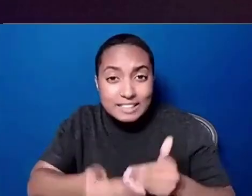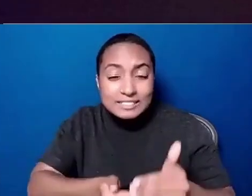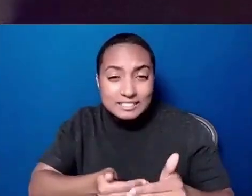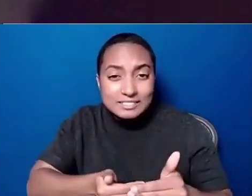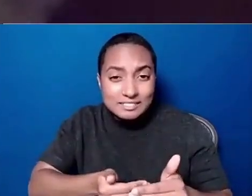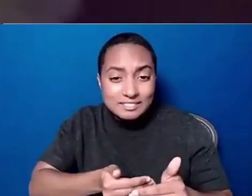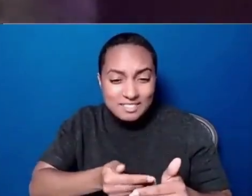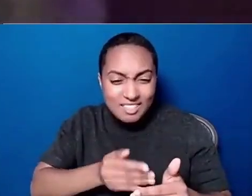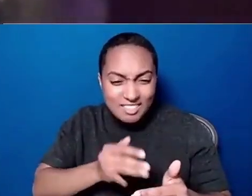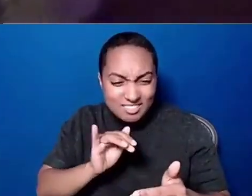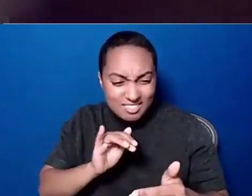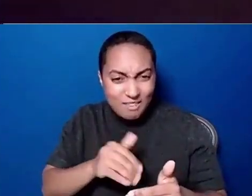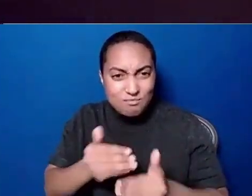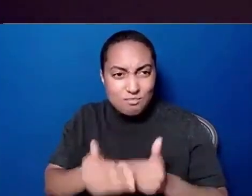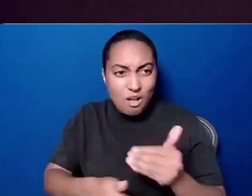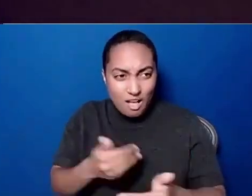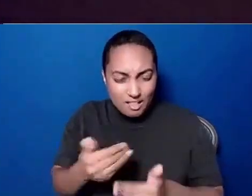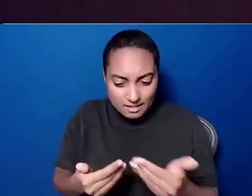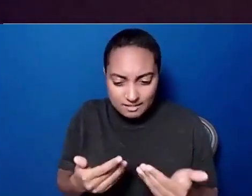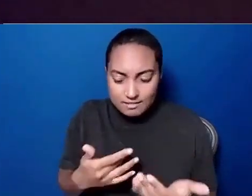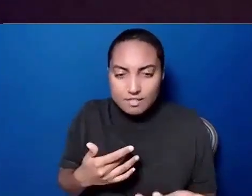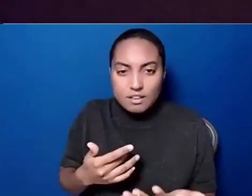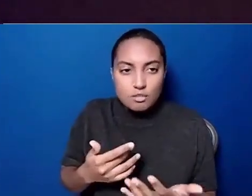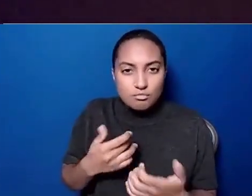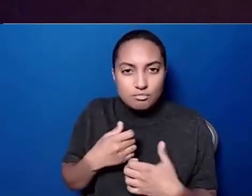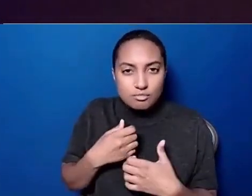to literally go get it.